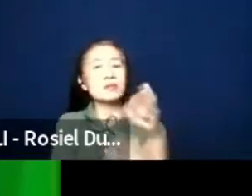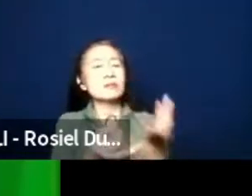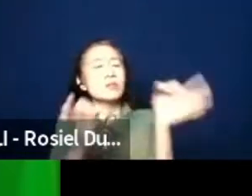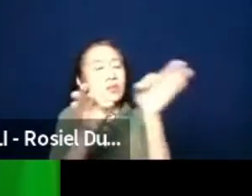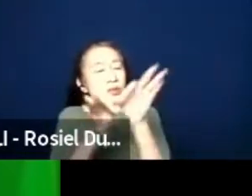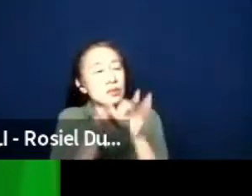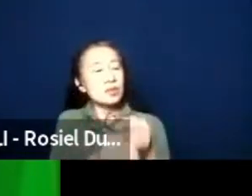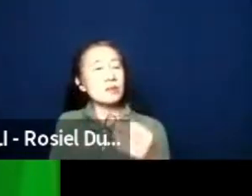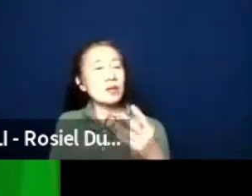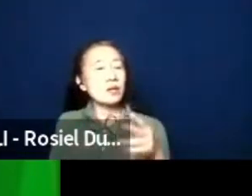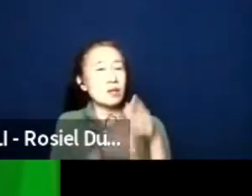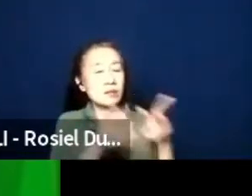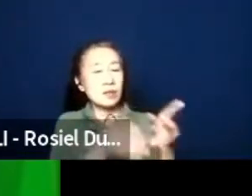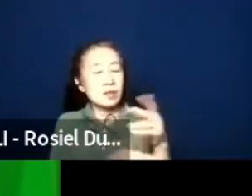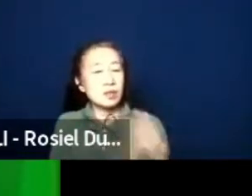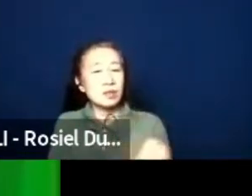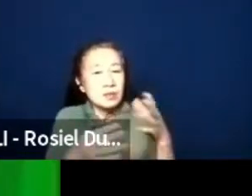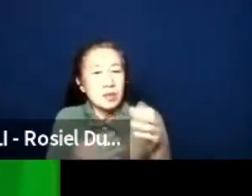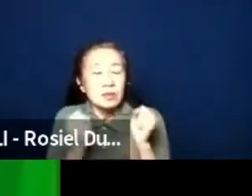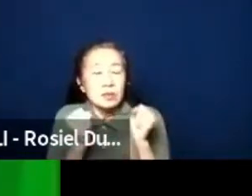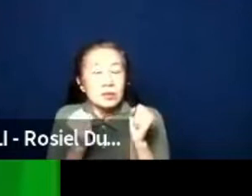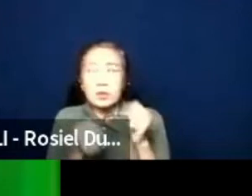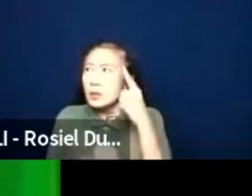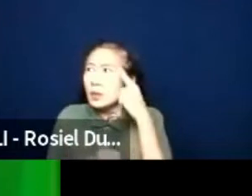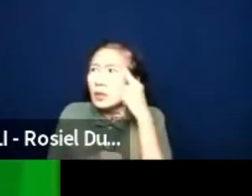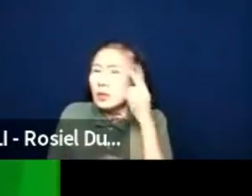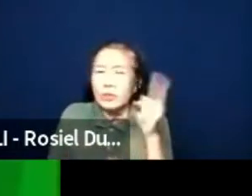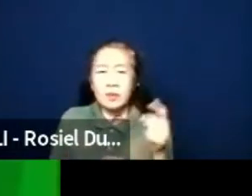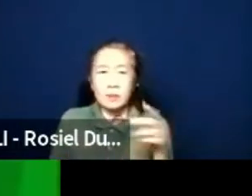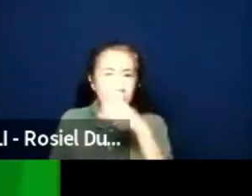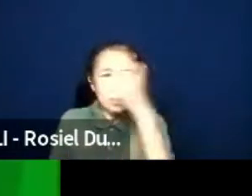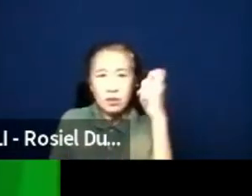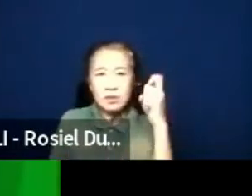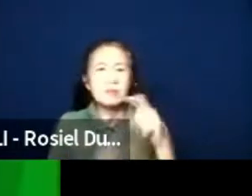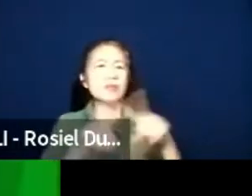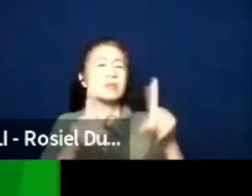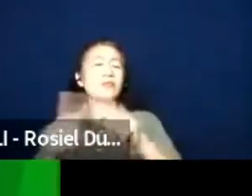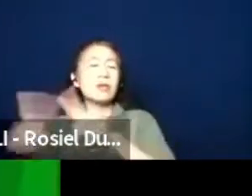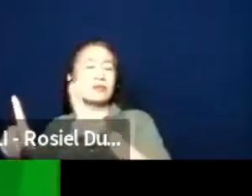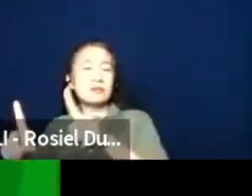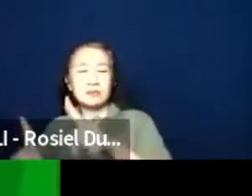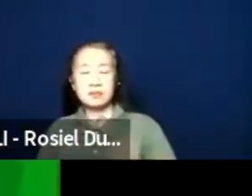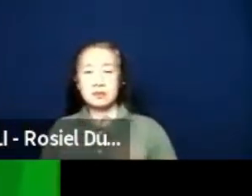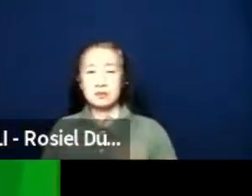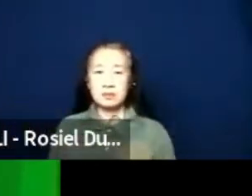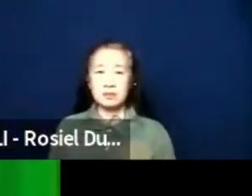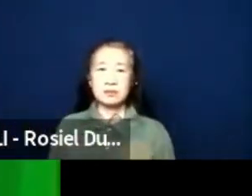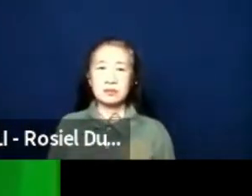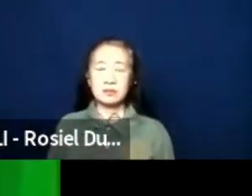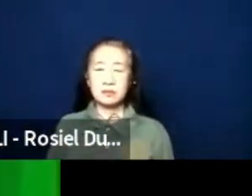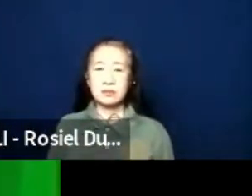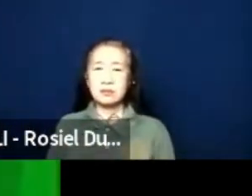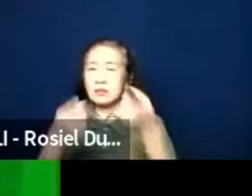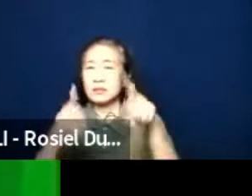bystander CPR. It gives me the chills right now just thinking about it because it makes such a difference. It's a scenario that